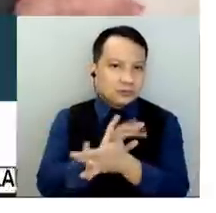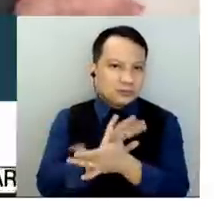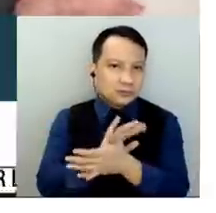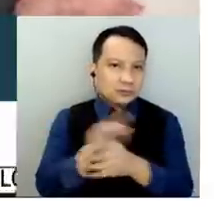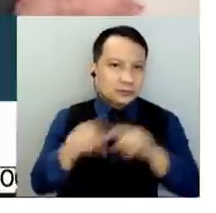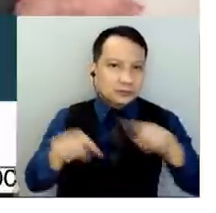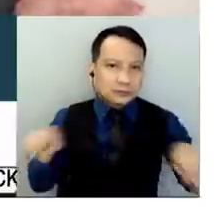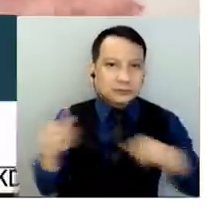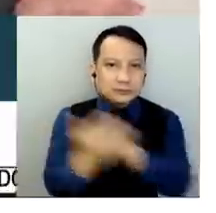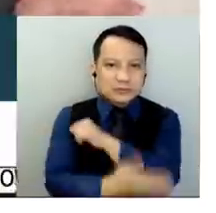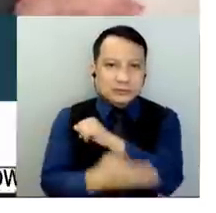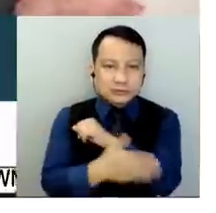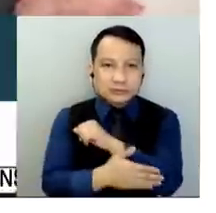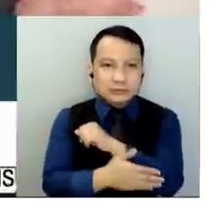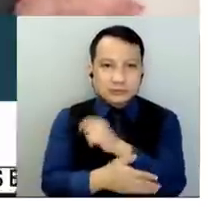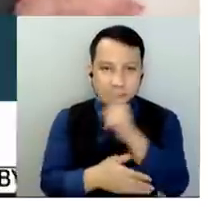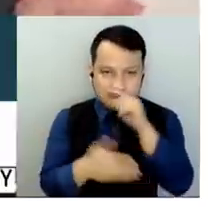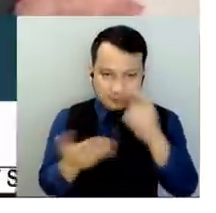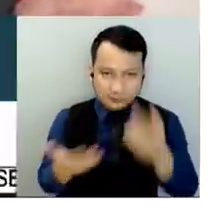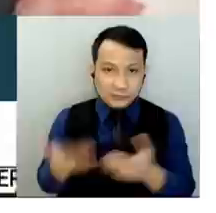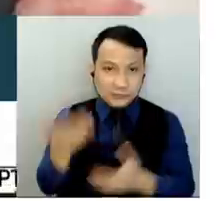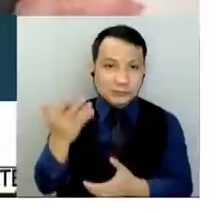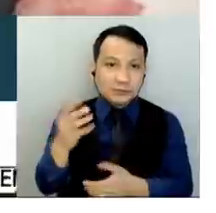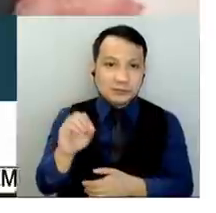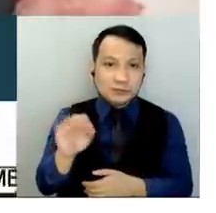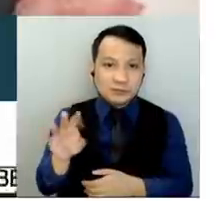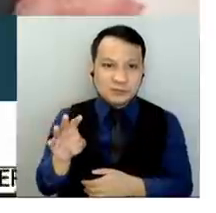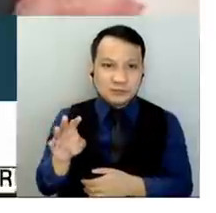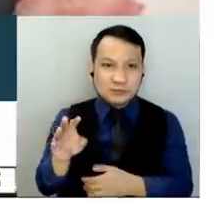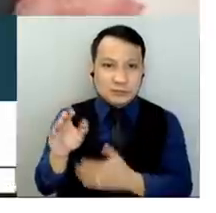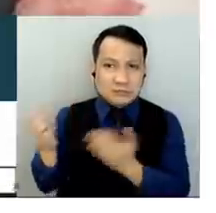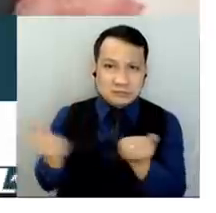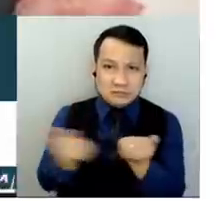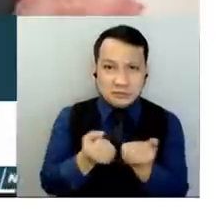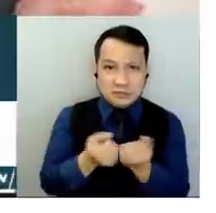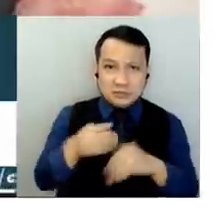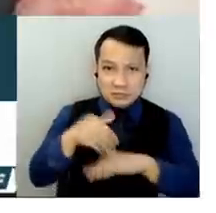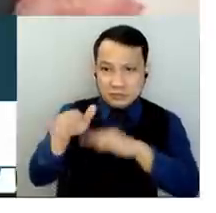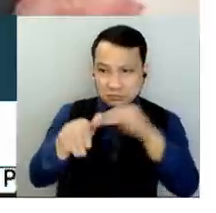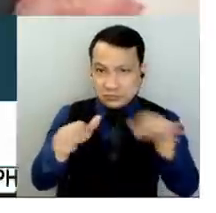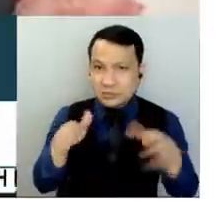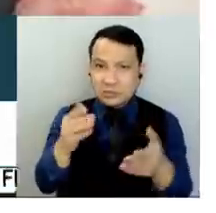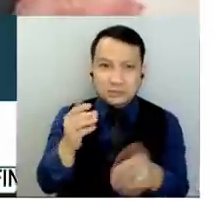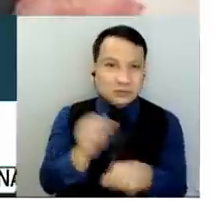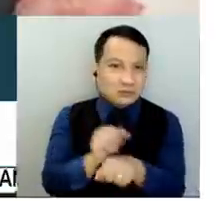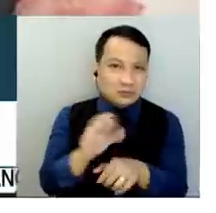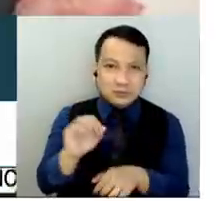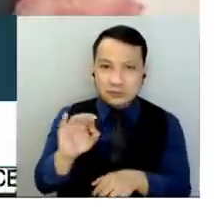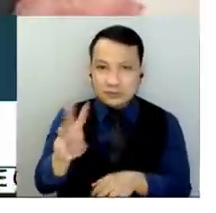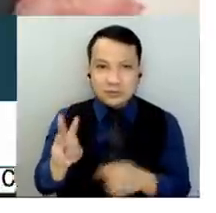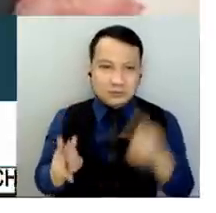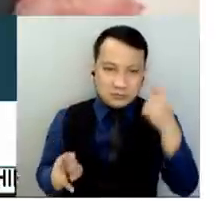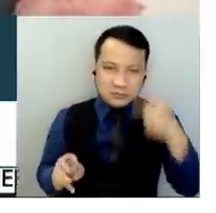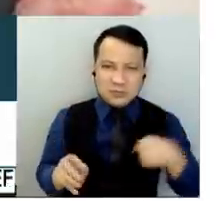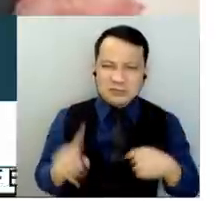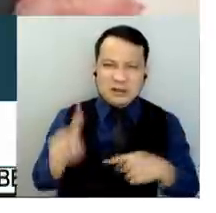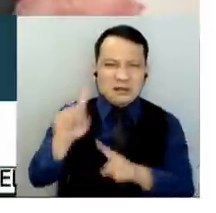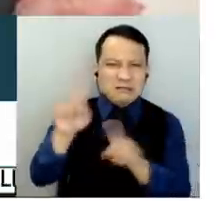ibang countries ang mag-emerge as a better supplier of labor. So that for me is a question.